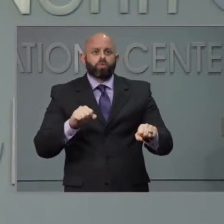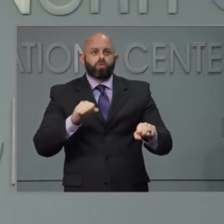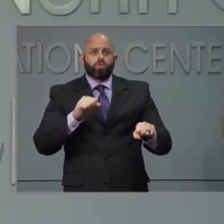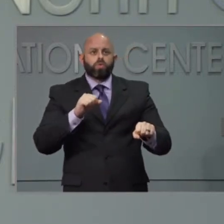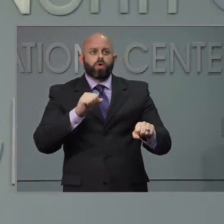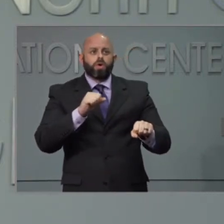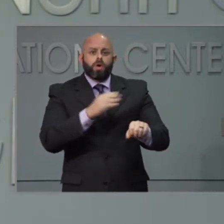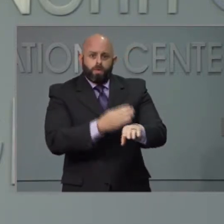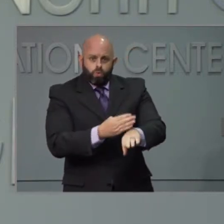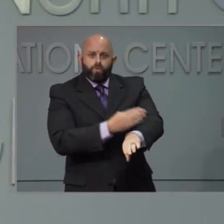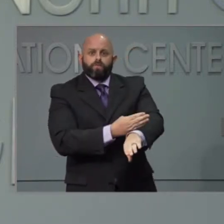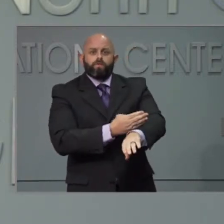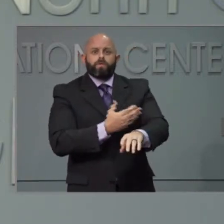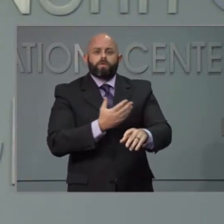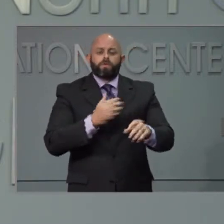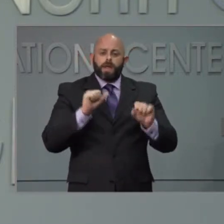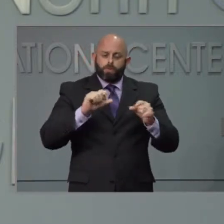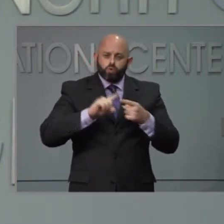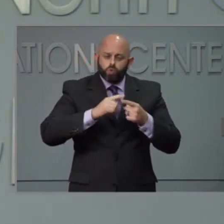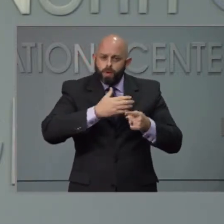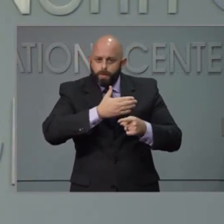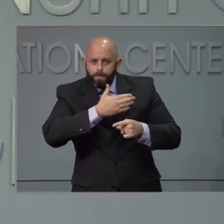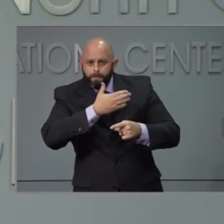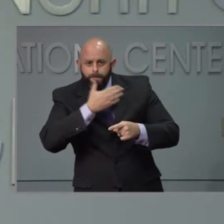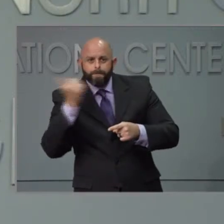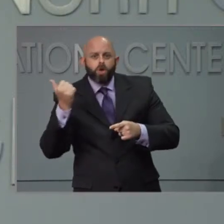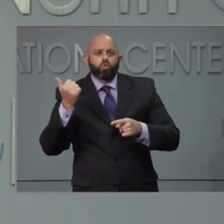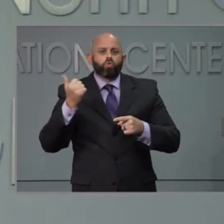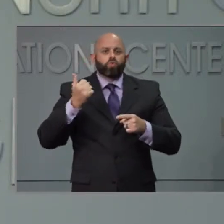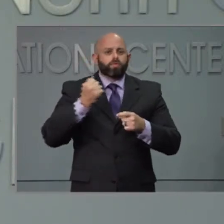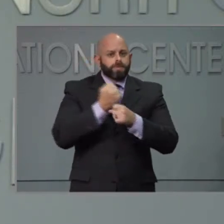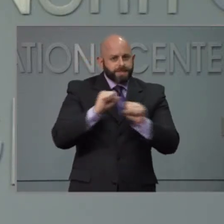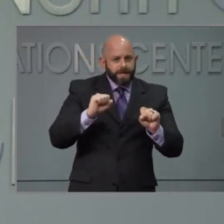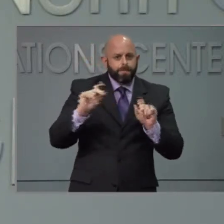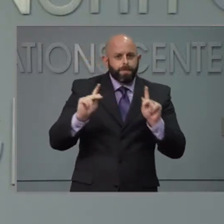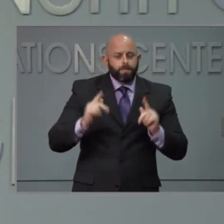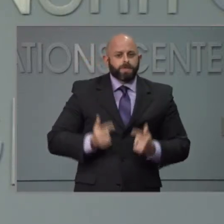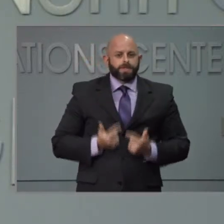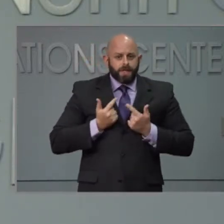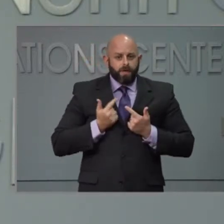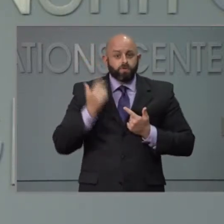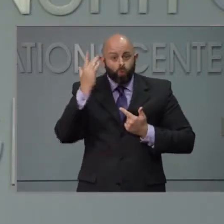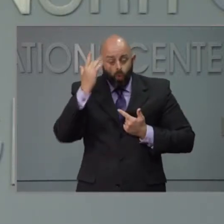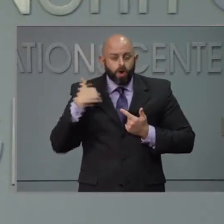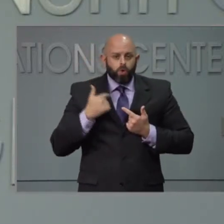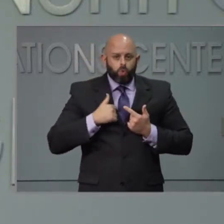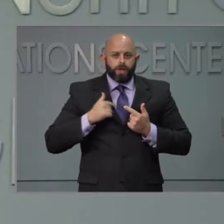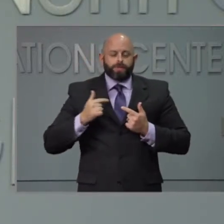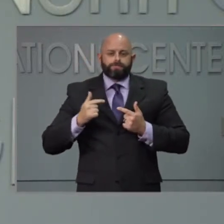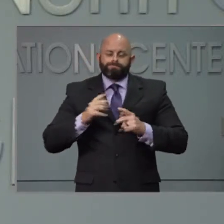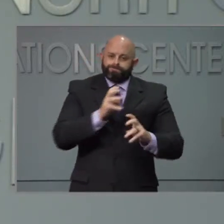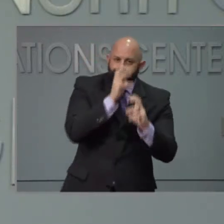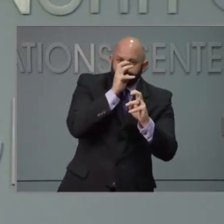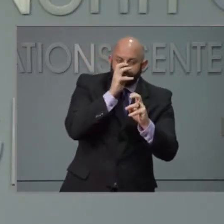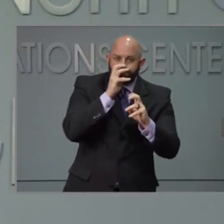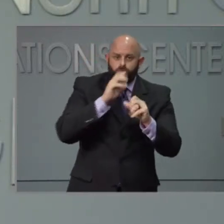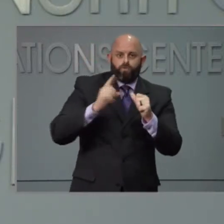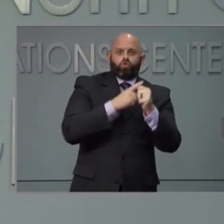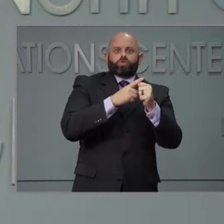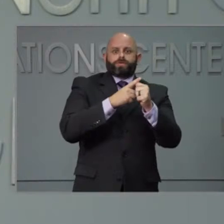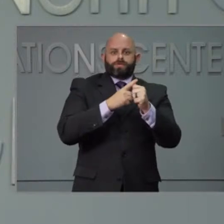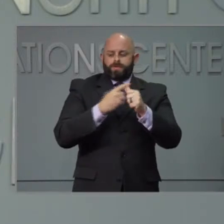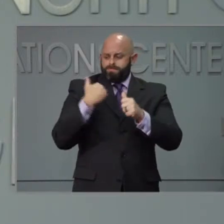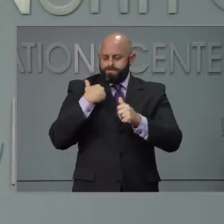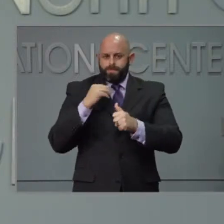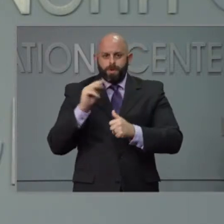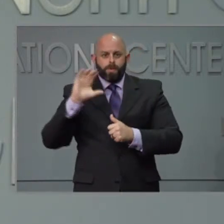saving lives and reducing the number of infections because of the strong actions that we have taken. And we